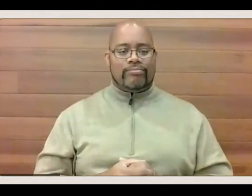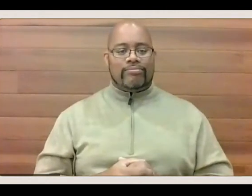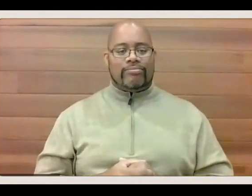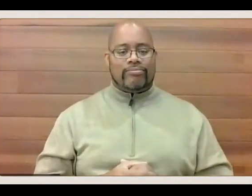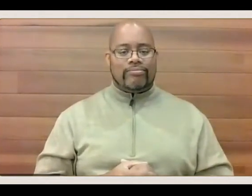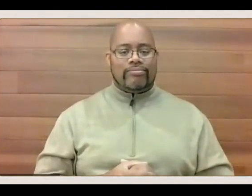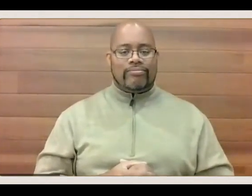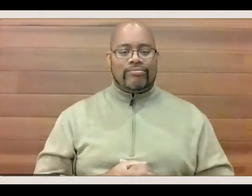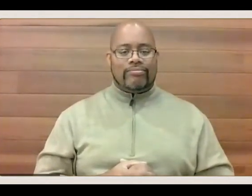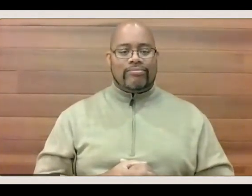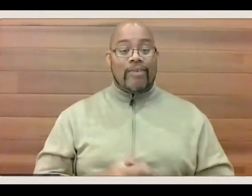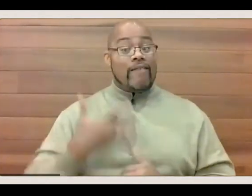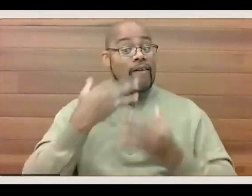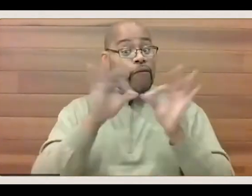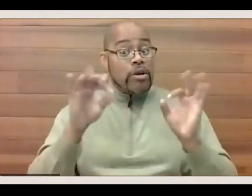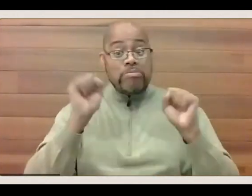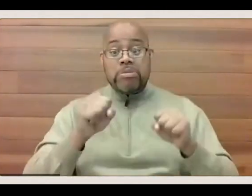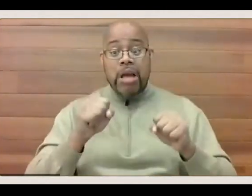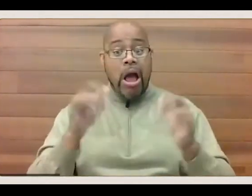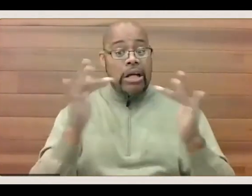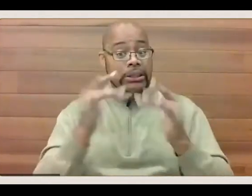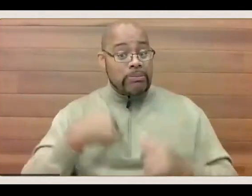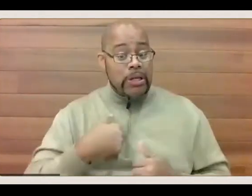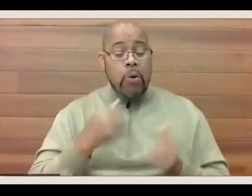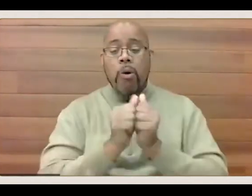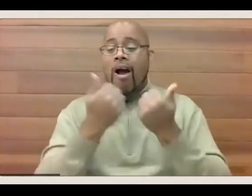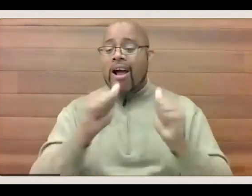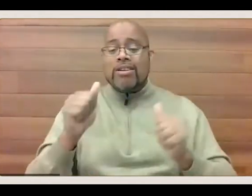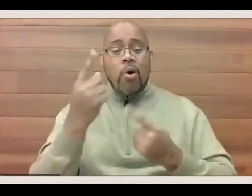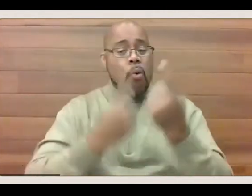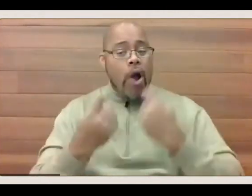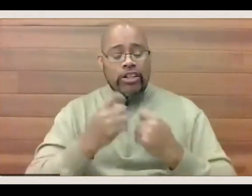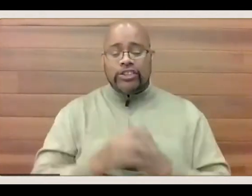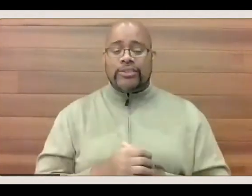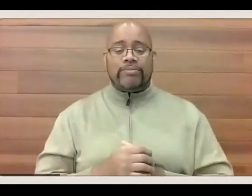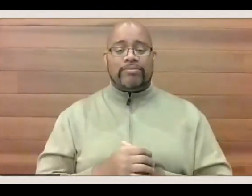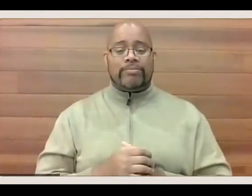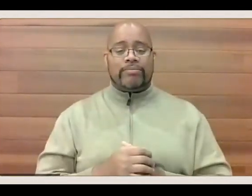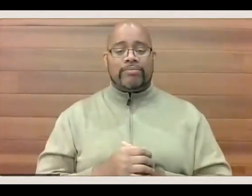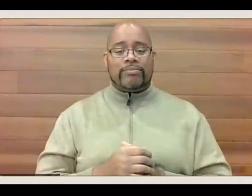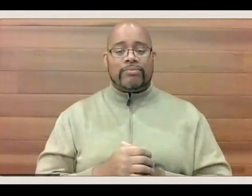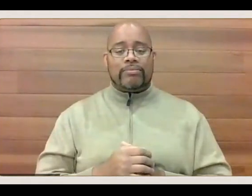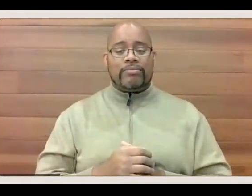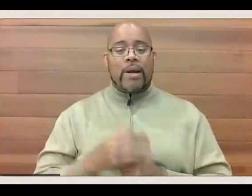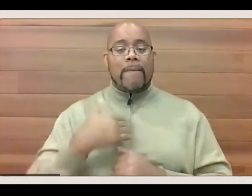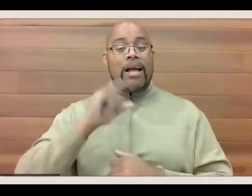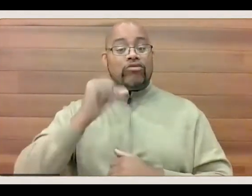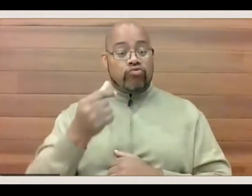Well, feel free to contact me with any questions on